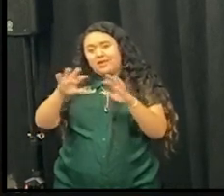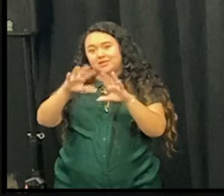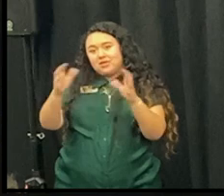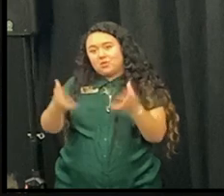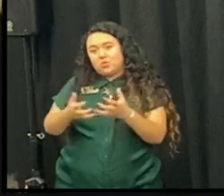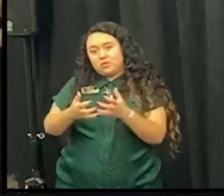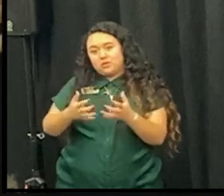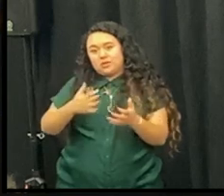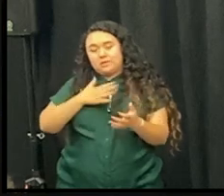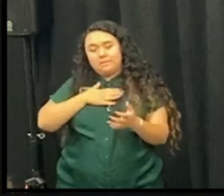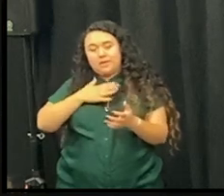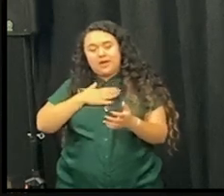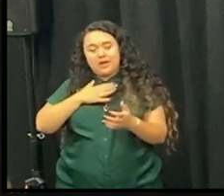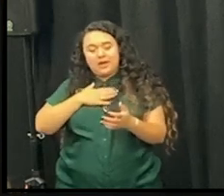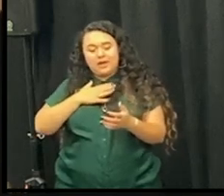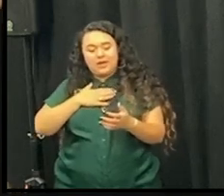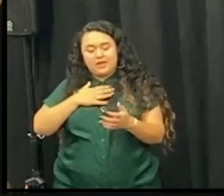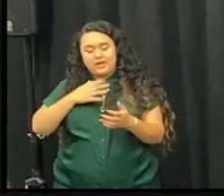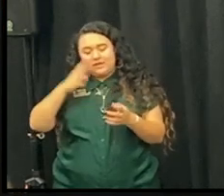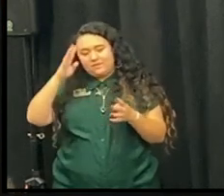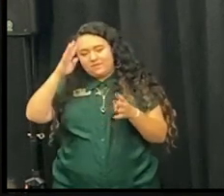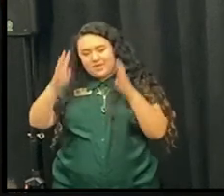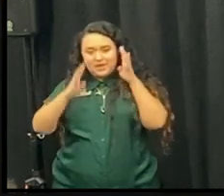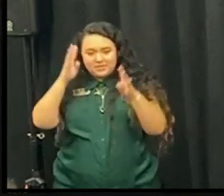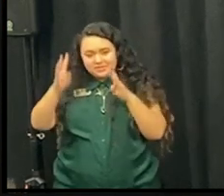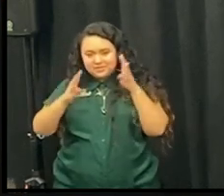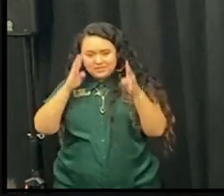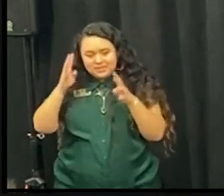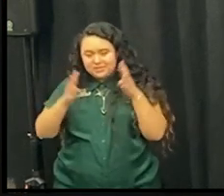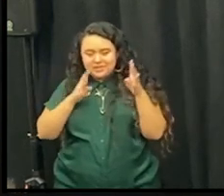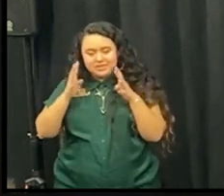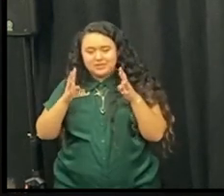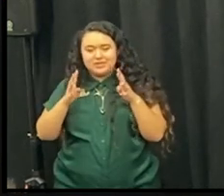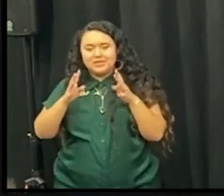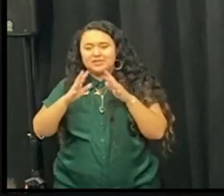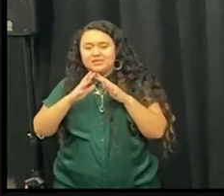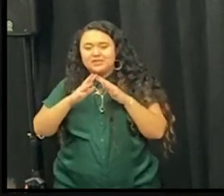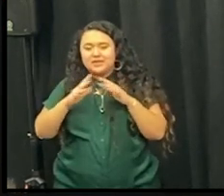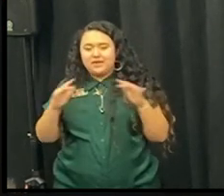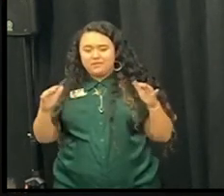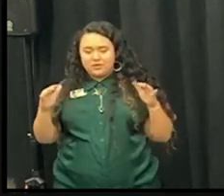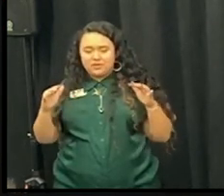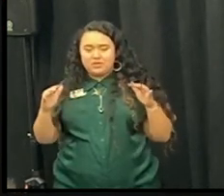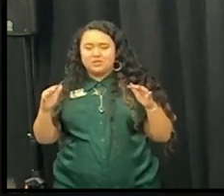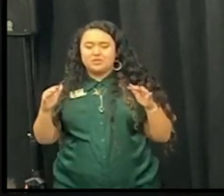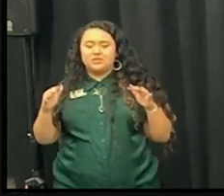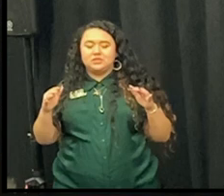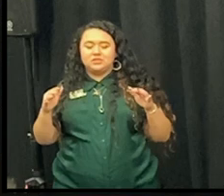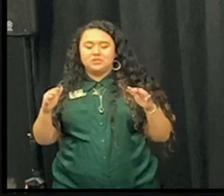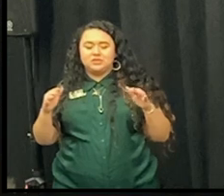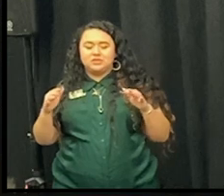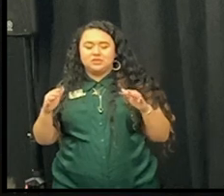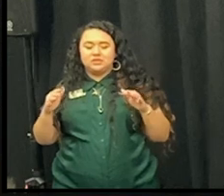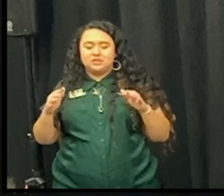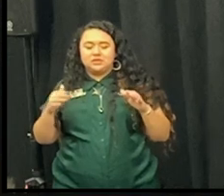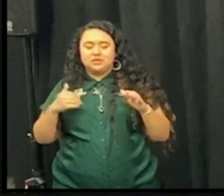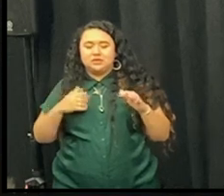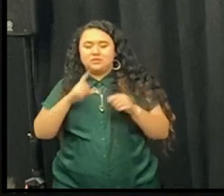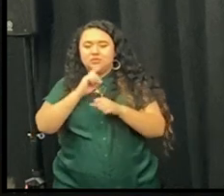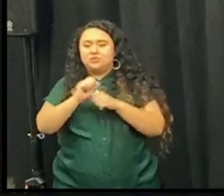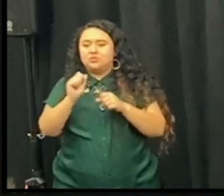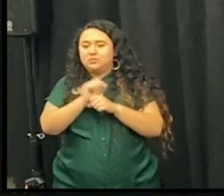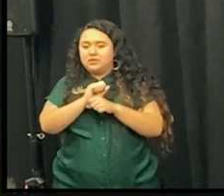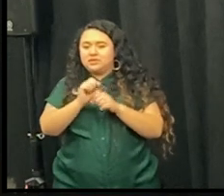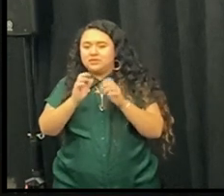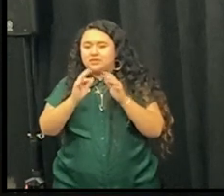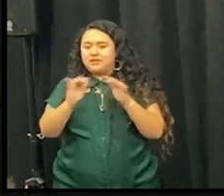in my fantasy, like diversity, I think when there's true diversity